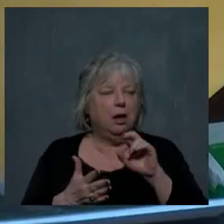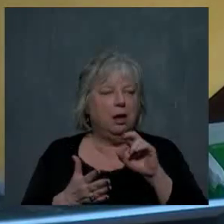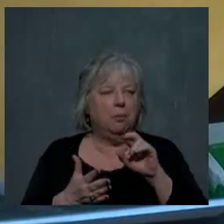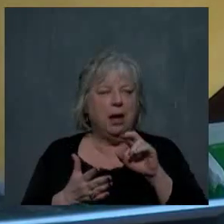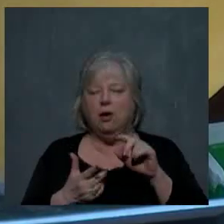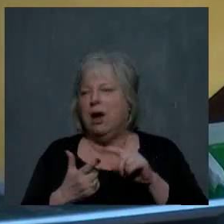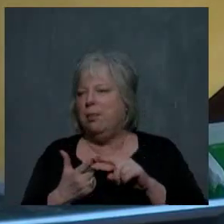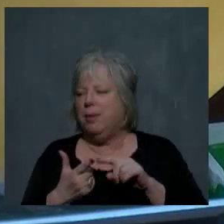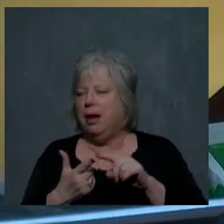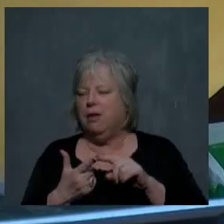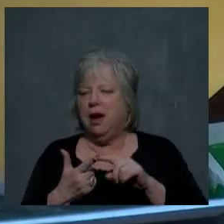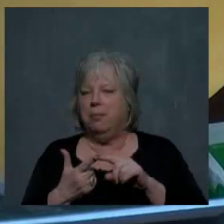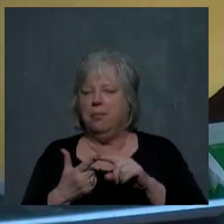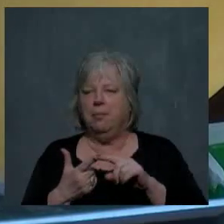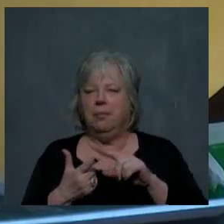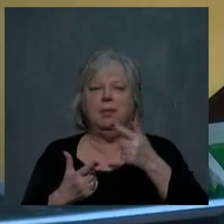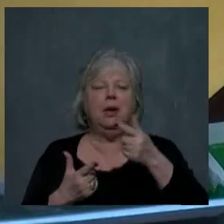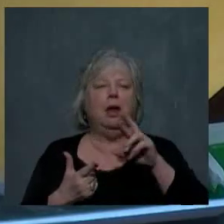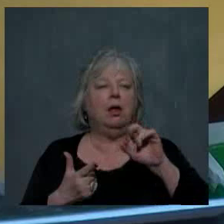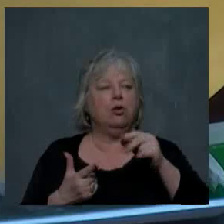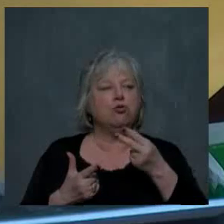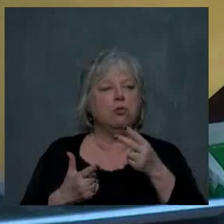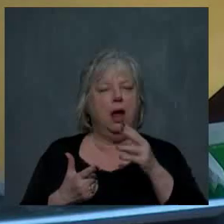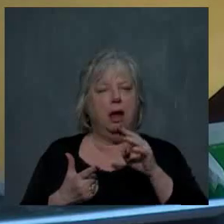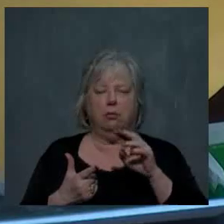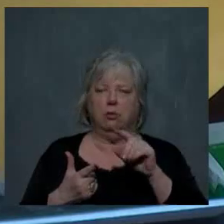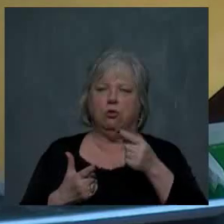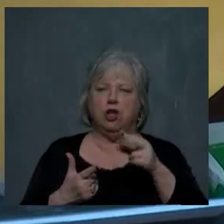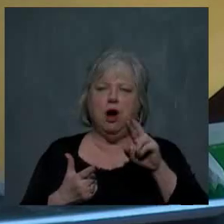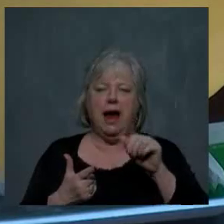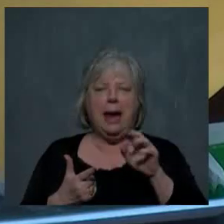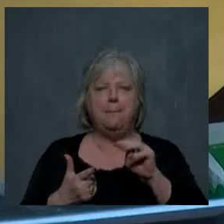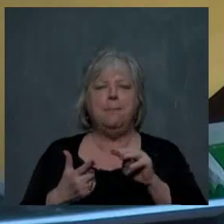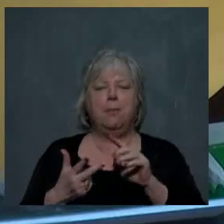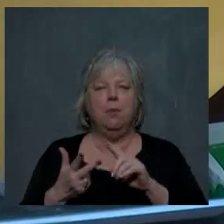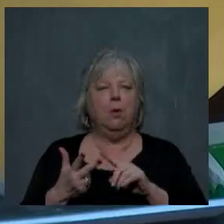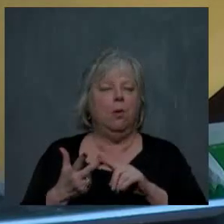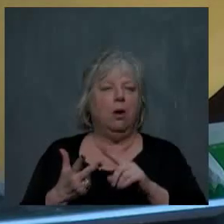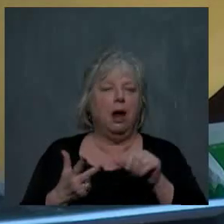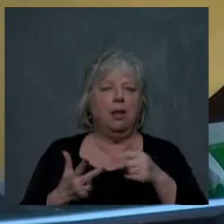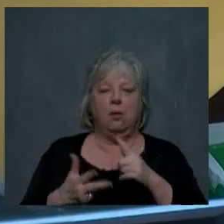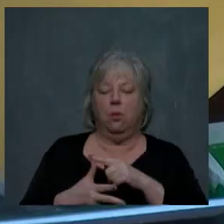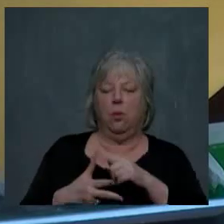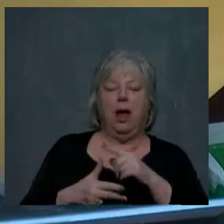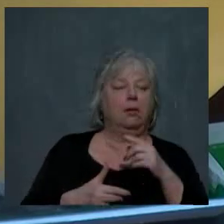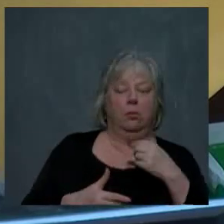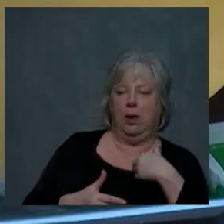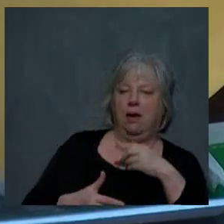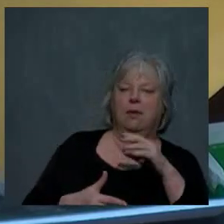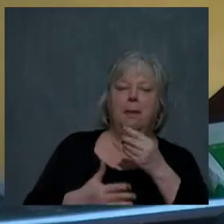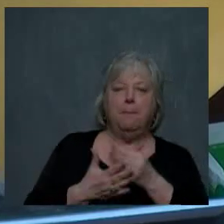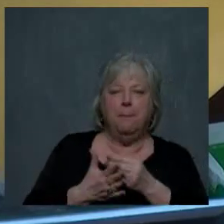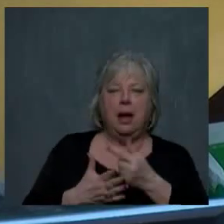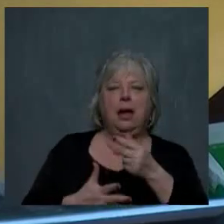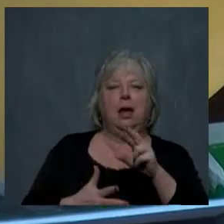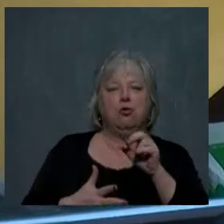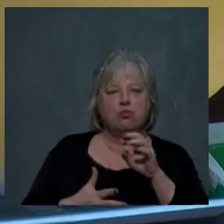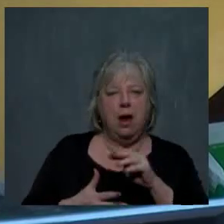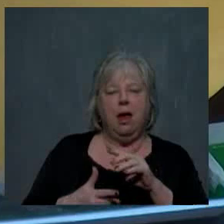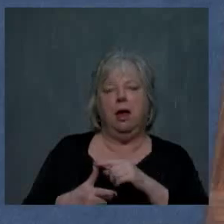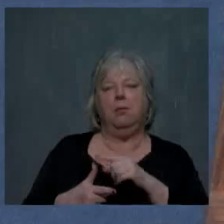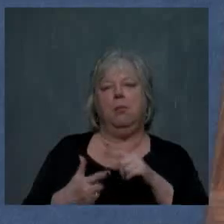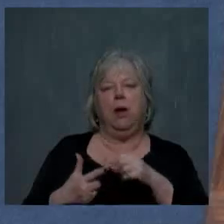additional services? Well, in the inside of the building, we have MoneyGram services. We